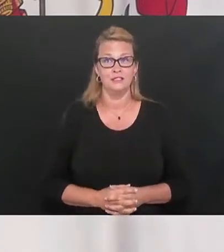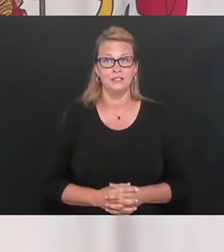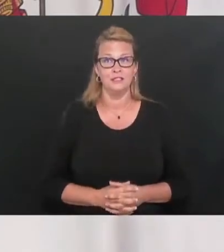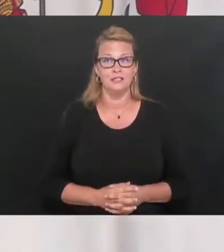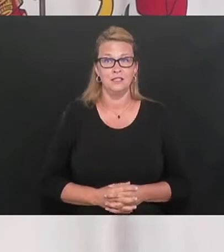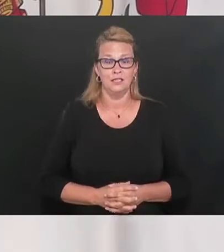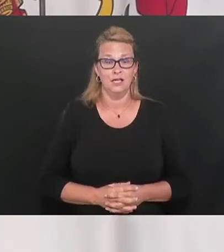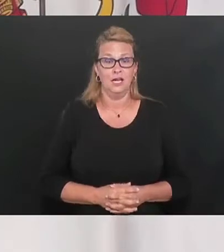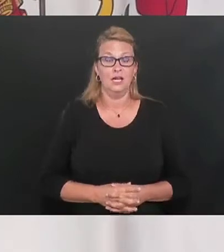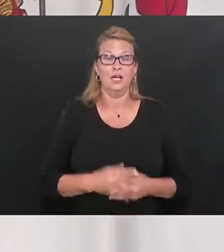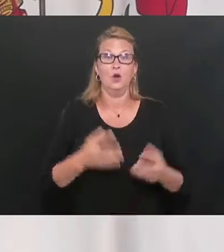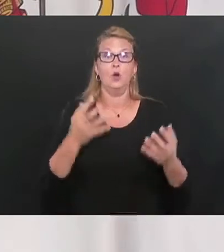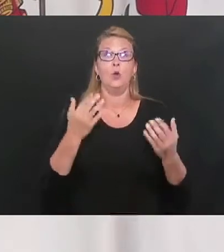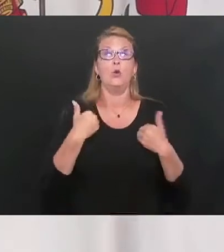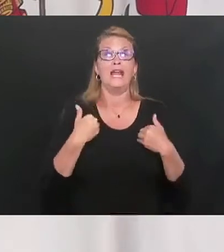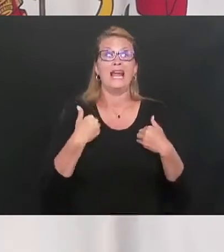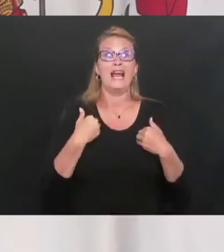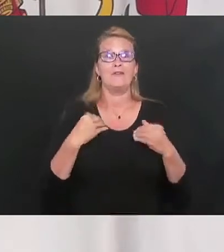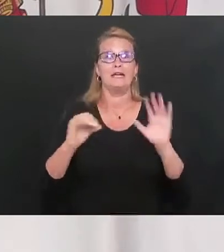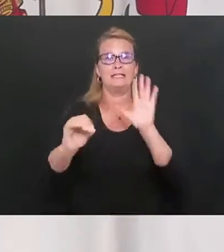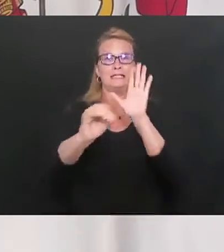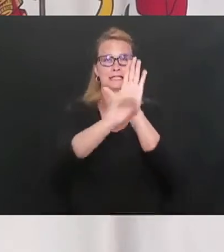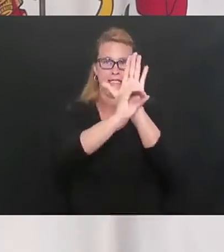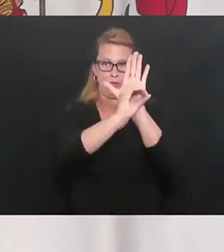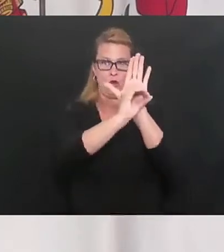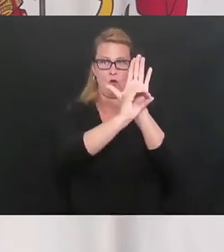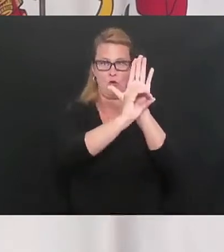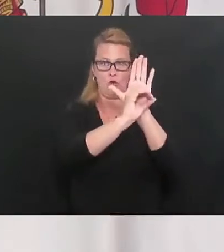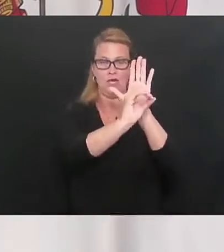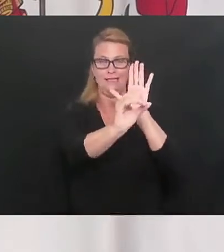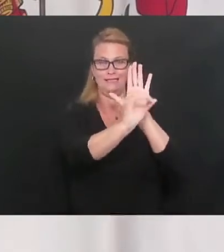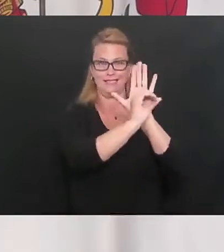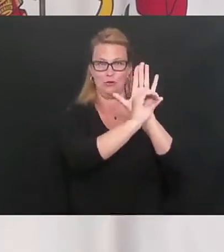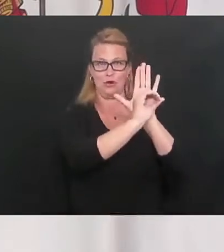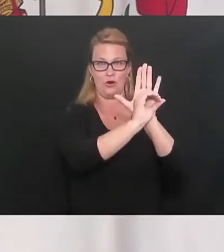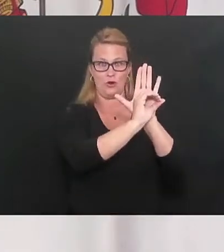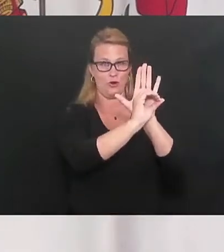want to clap for you. We have zero